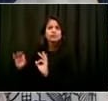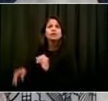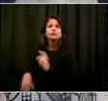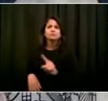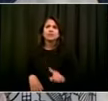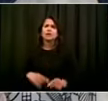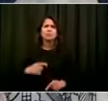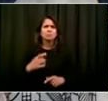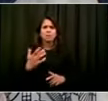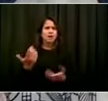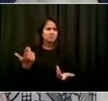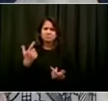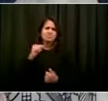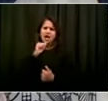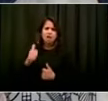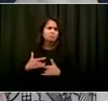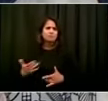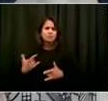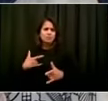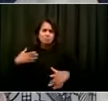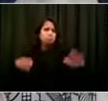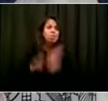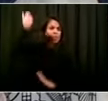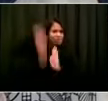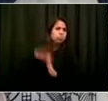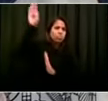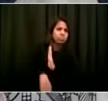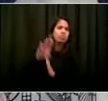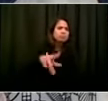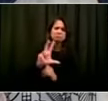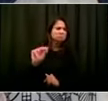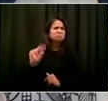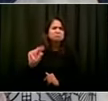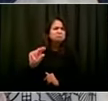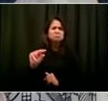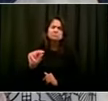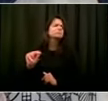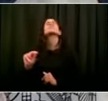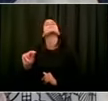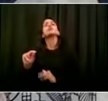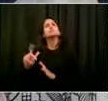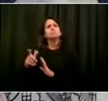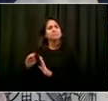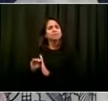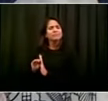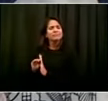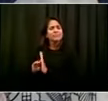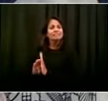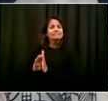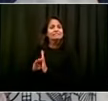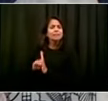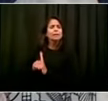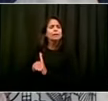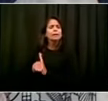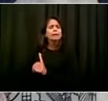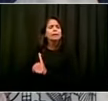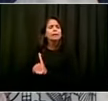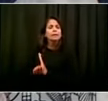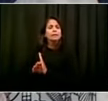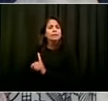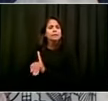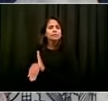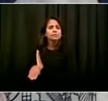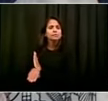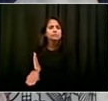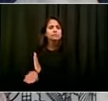adapted to the changes they needed to make it work, sustained it for months on end. Again, 3 areas before we